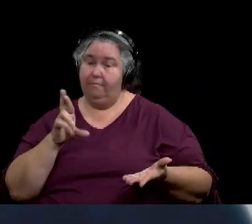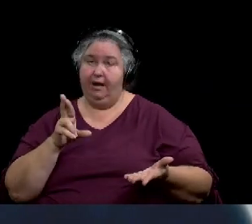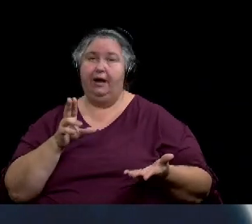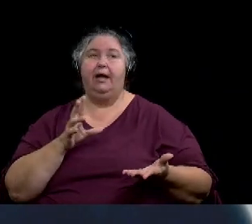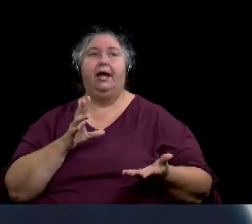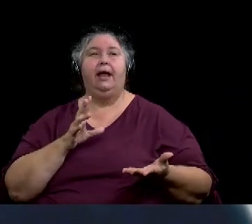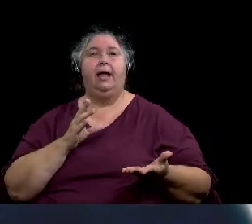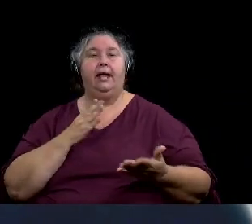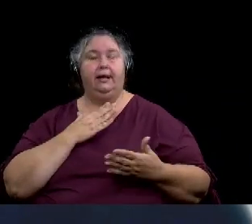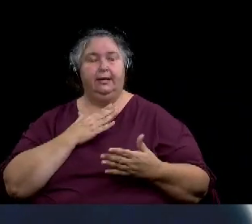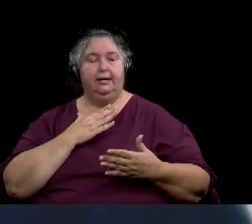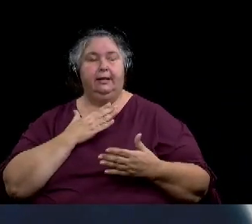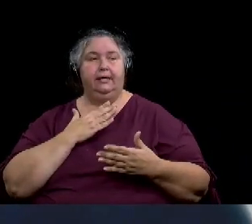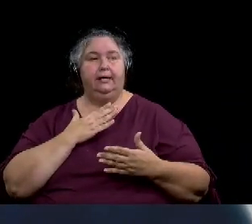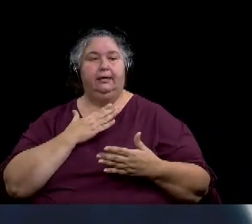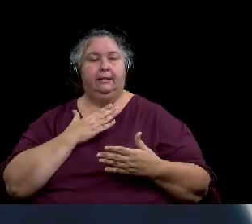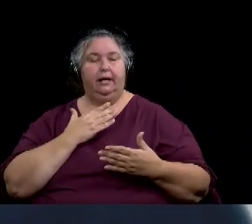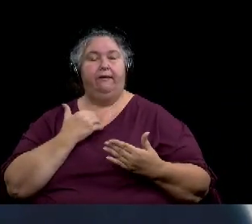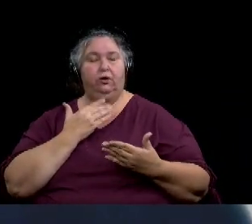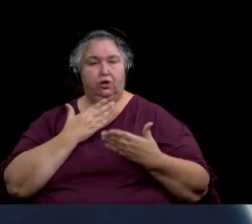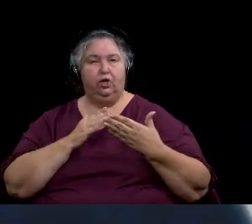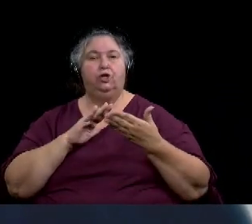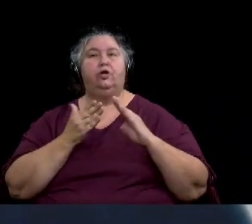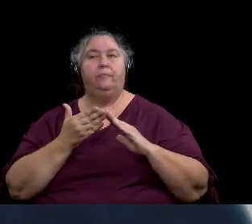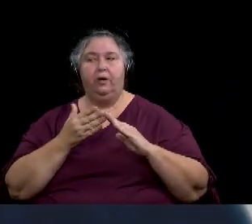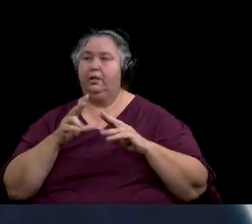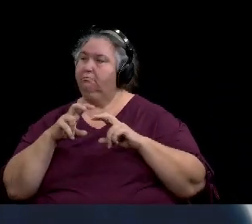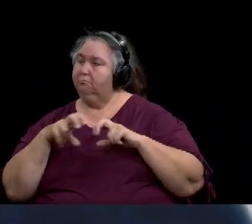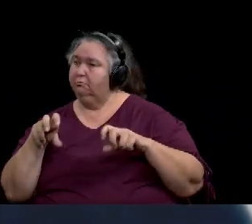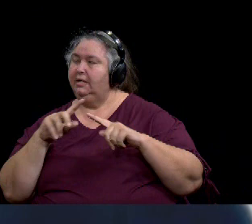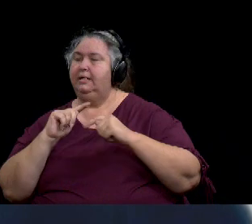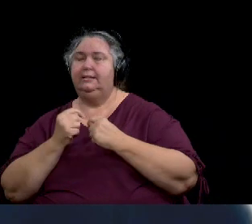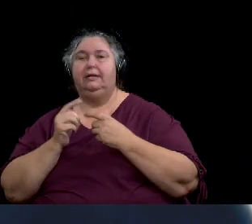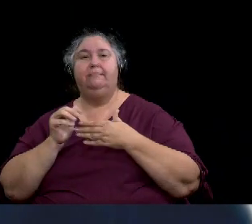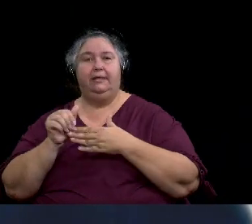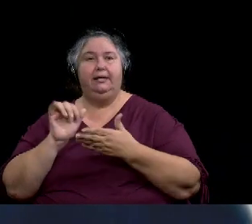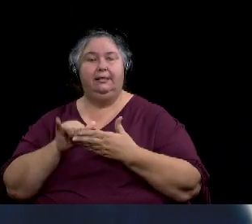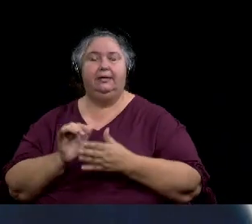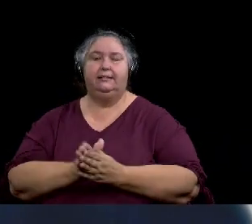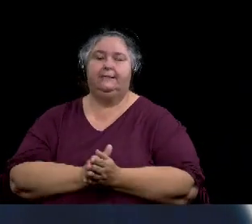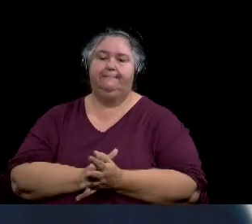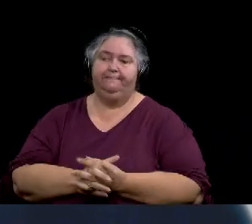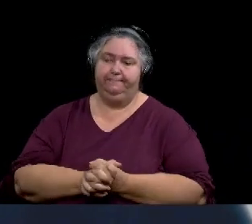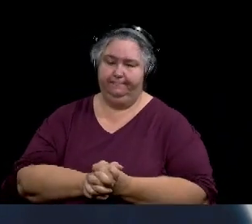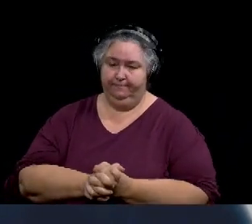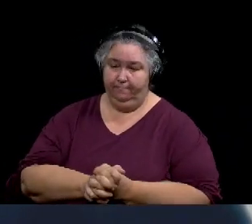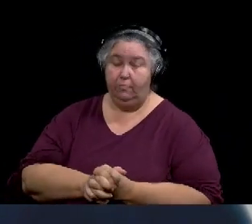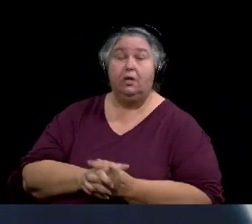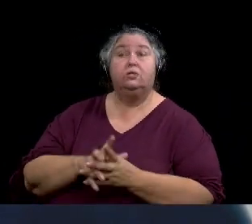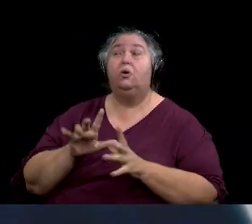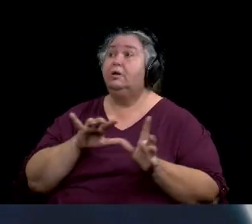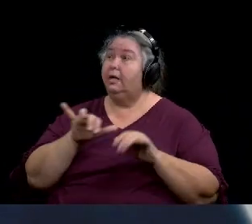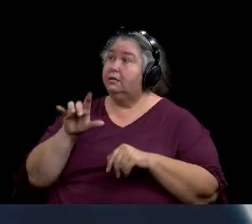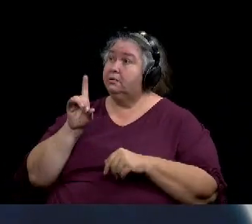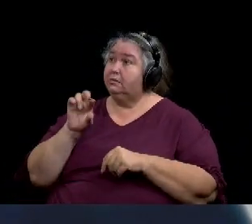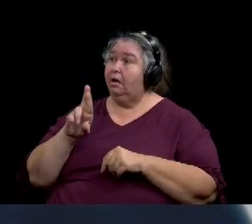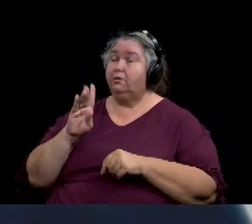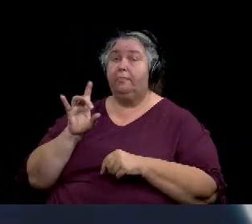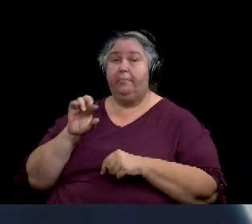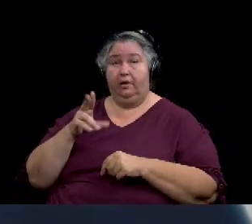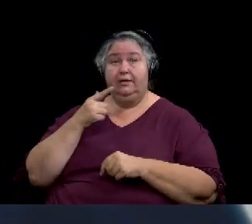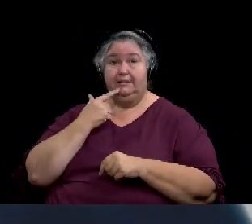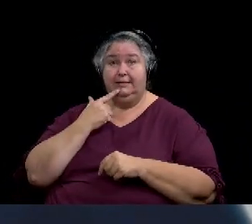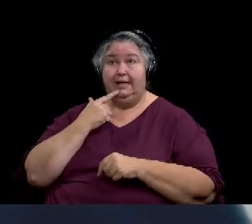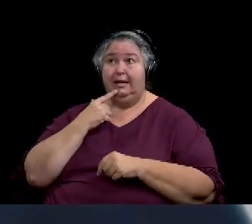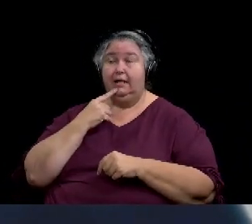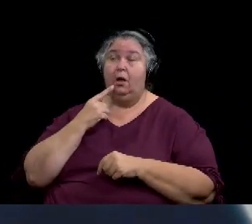and this discussion. We've got a great community, and we've got a great team leading this way. So, as Dr. Becker said, we also at Hillcrest have been